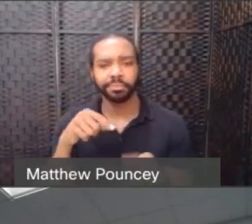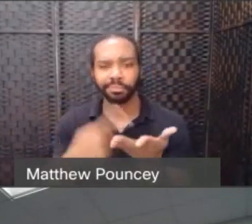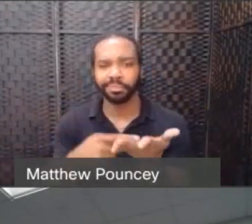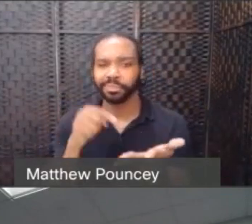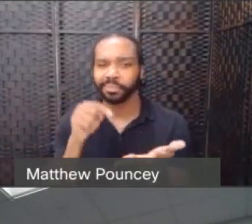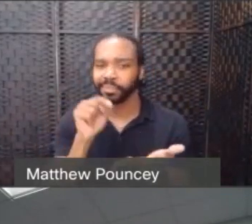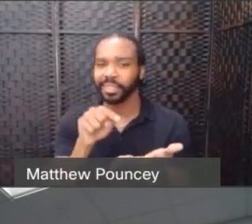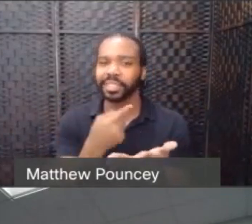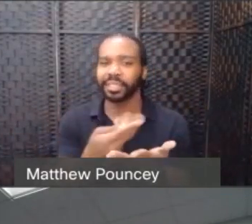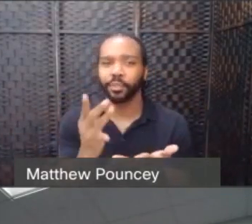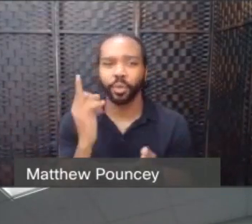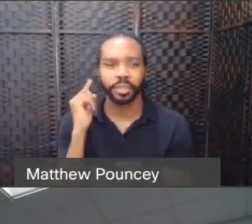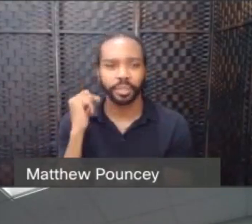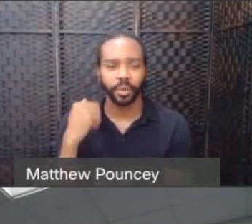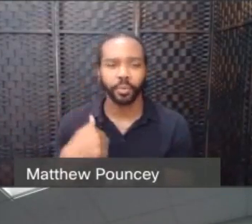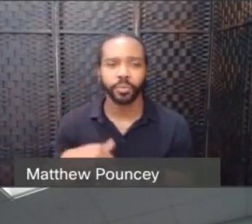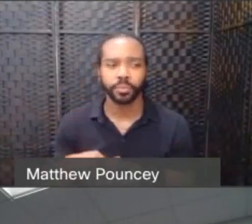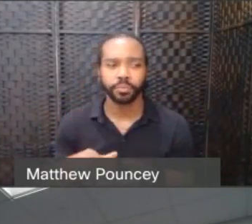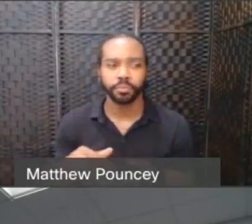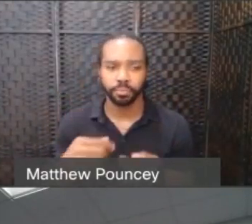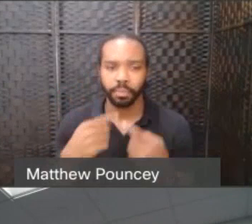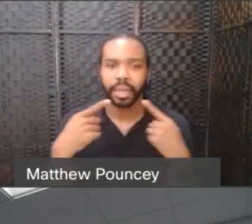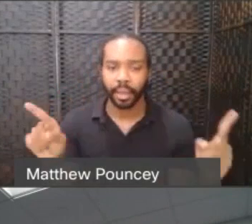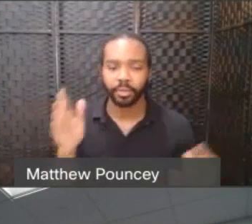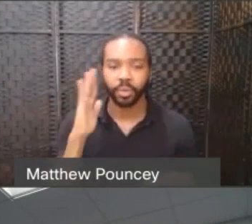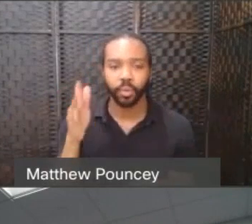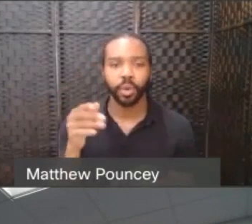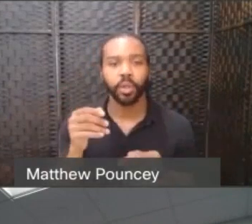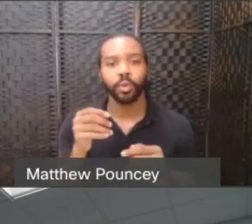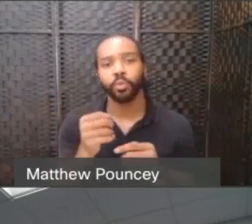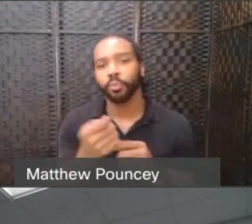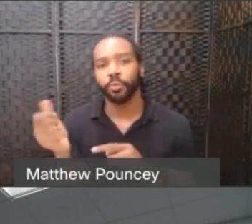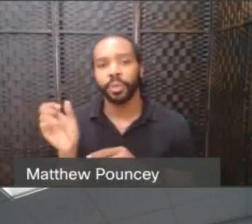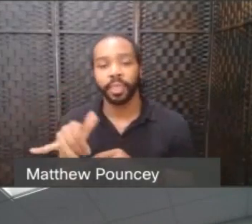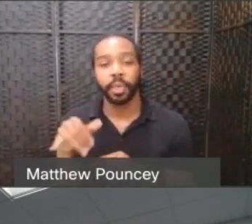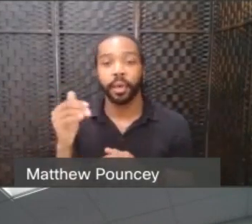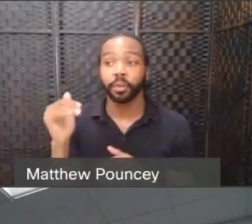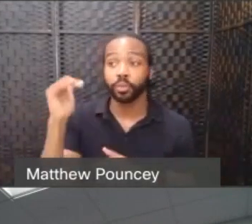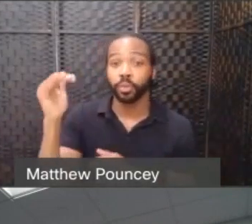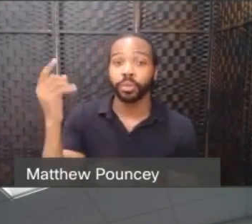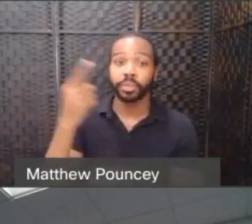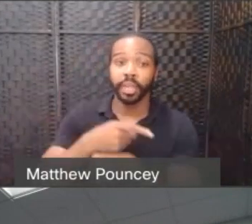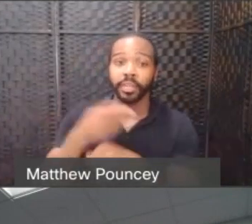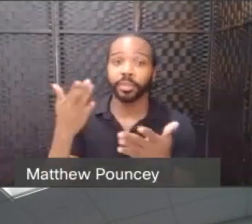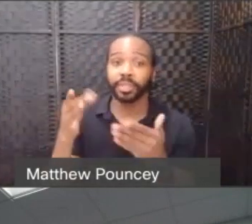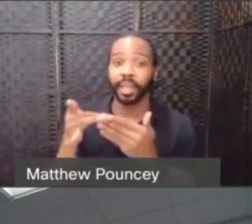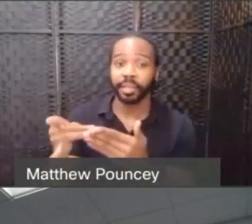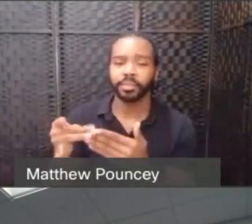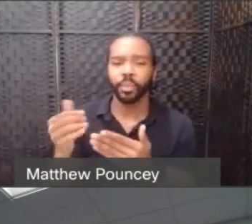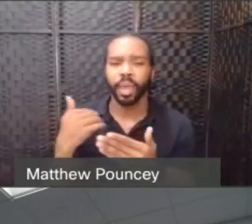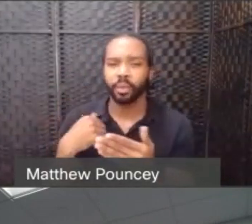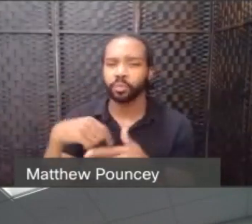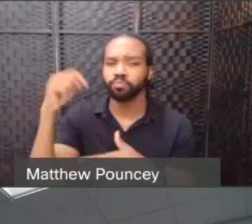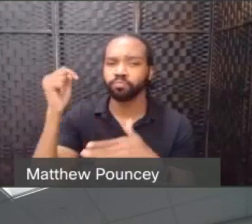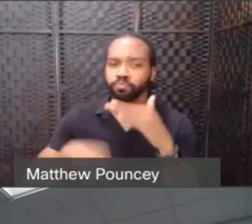announced that we were going to be removing the adult day services guidance. A lot of it, there was extensive discussion with